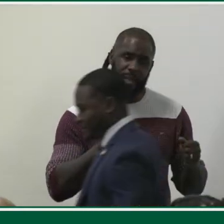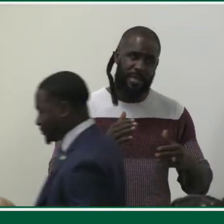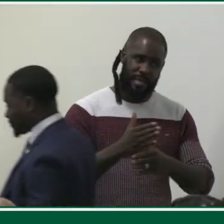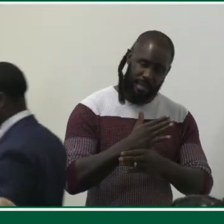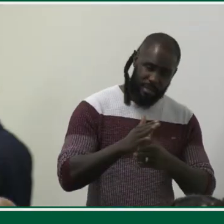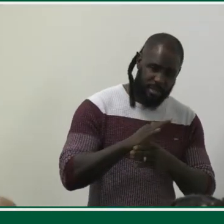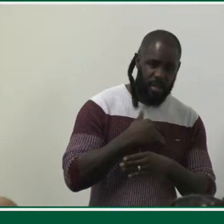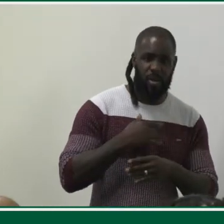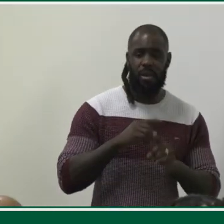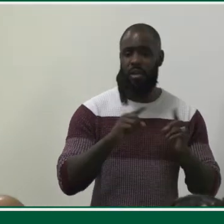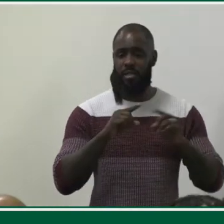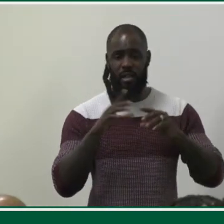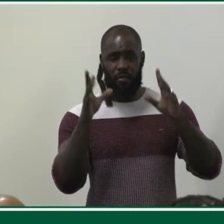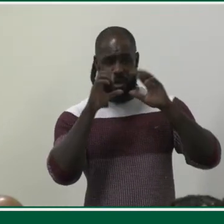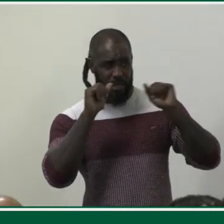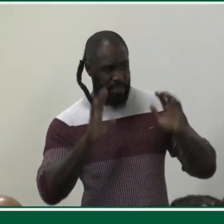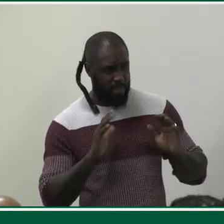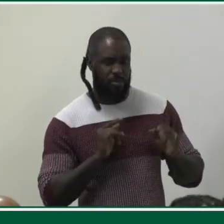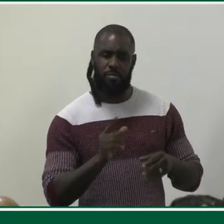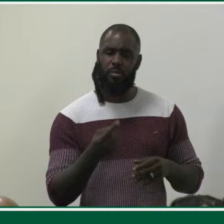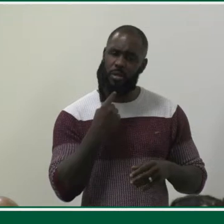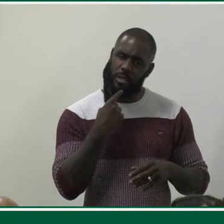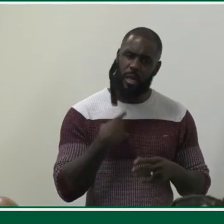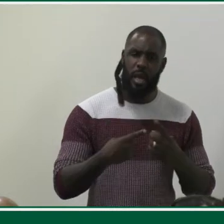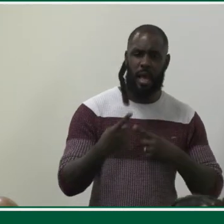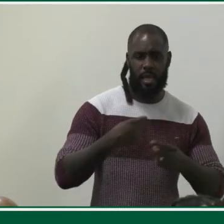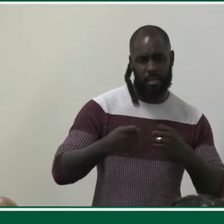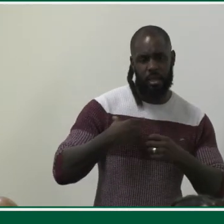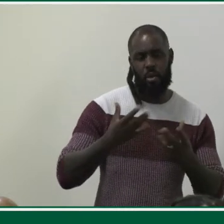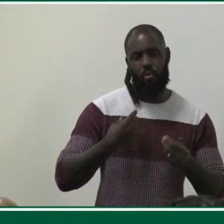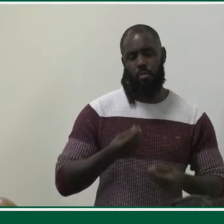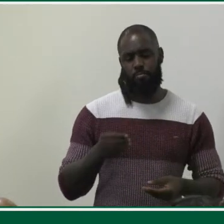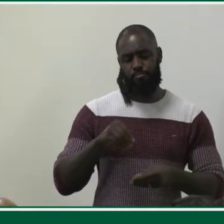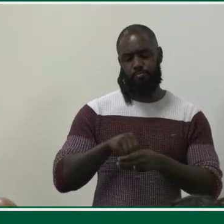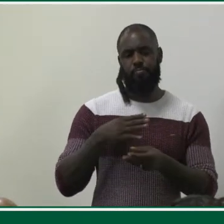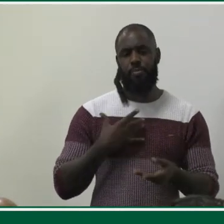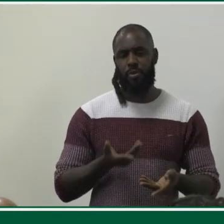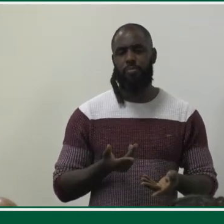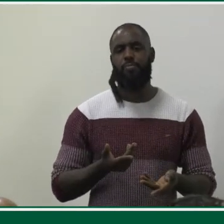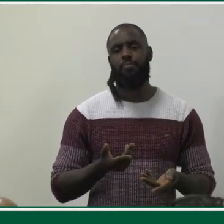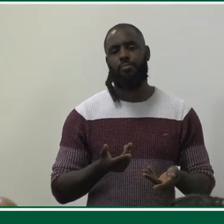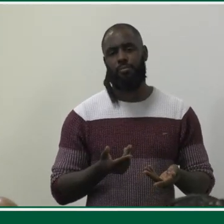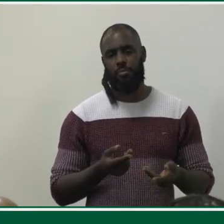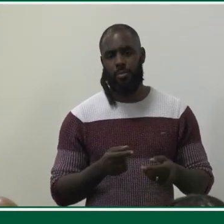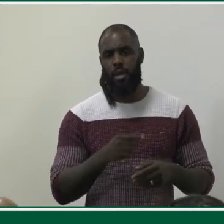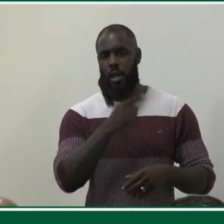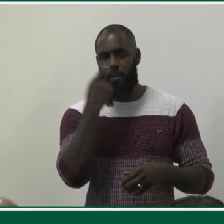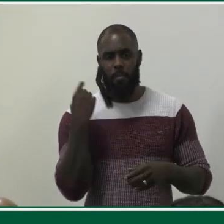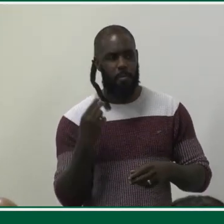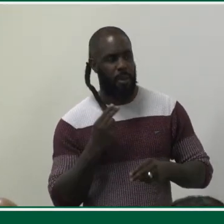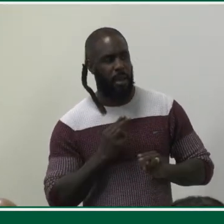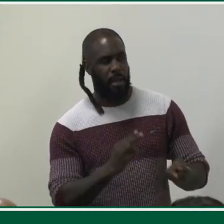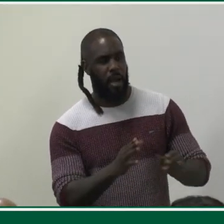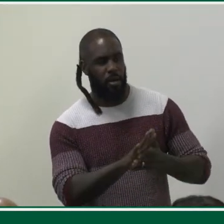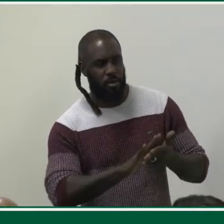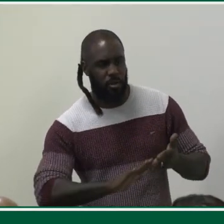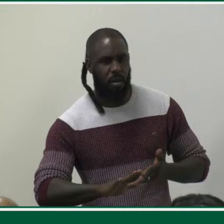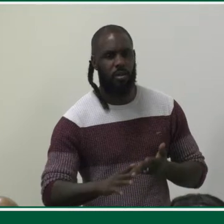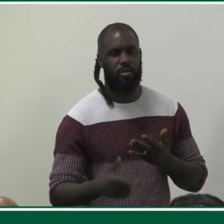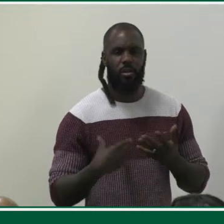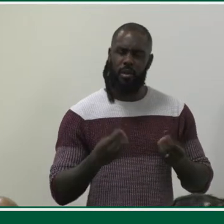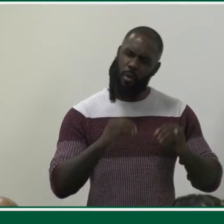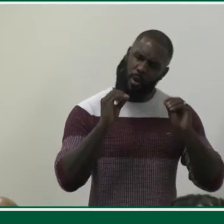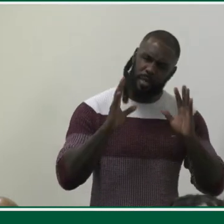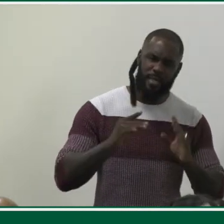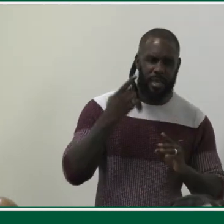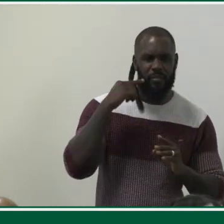of professors who are asking me to be part of the Black Honors College, who want to teach